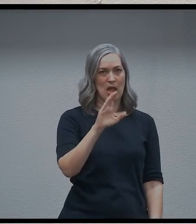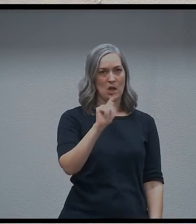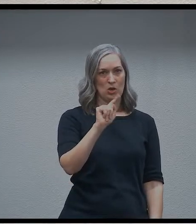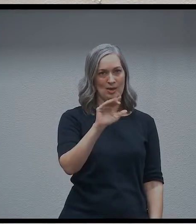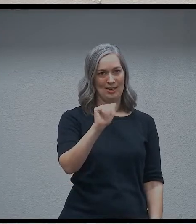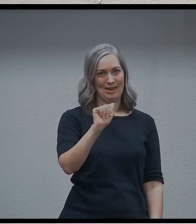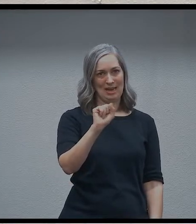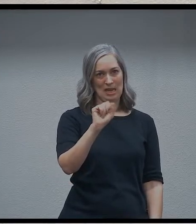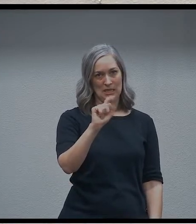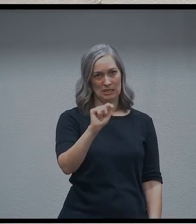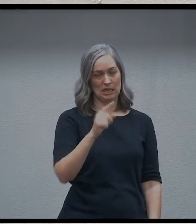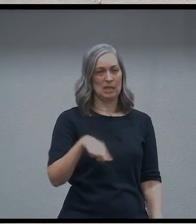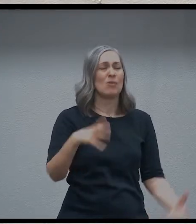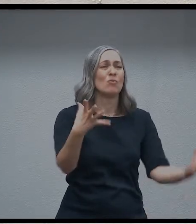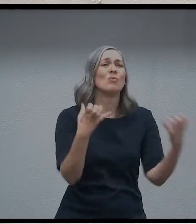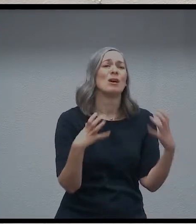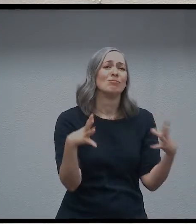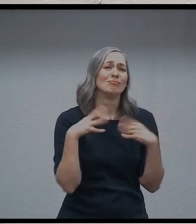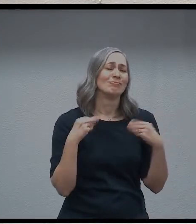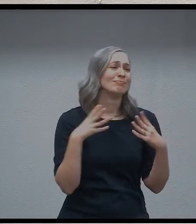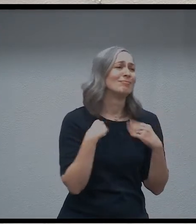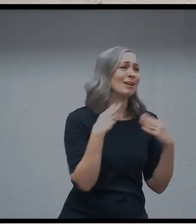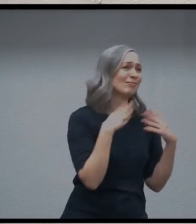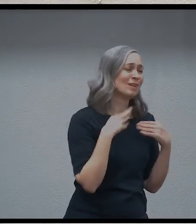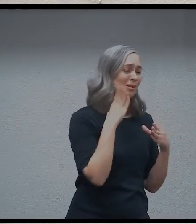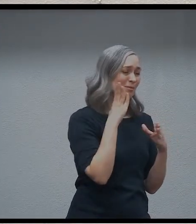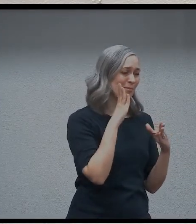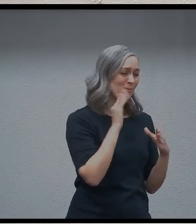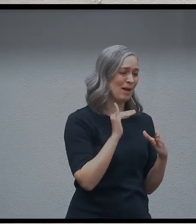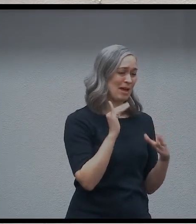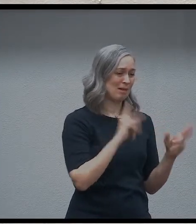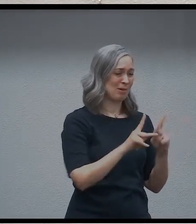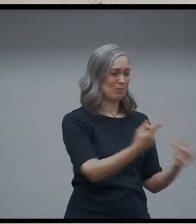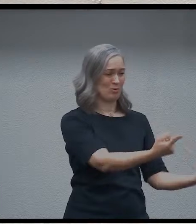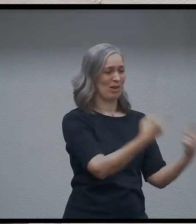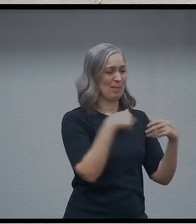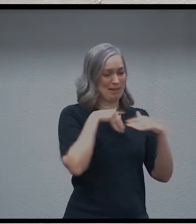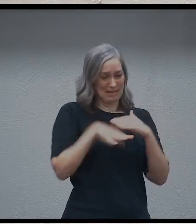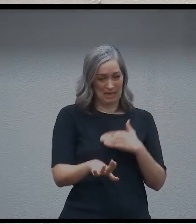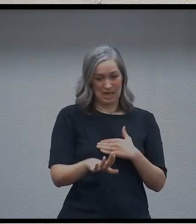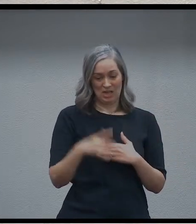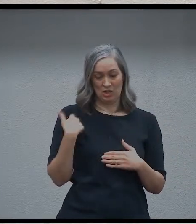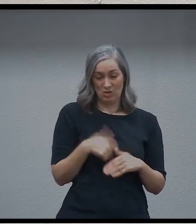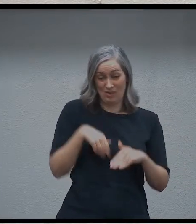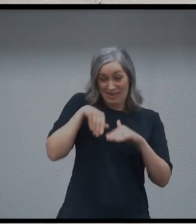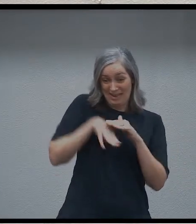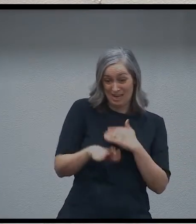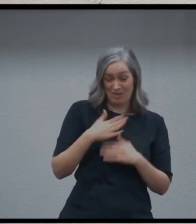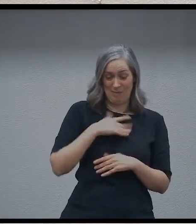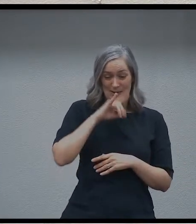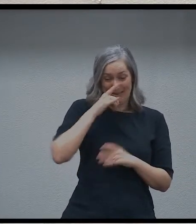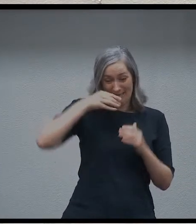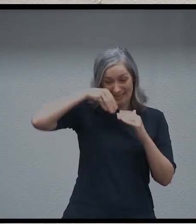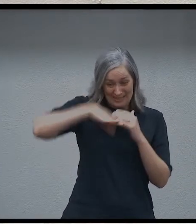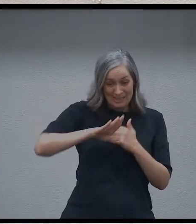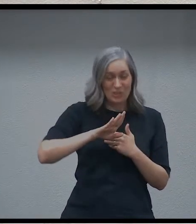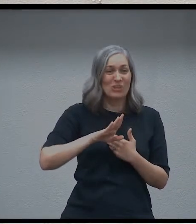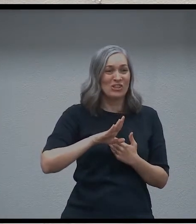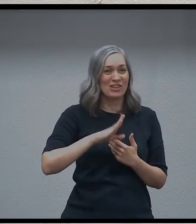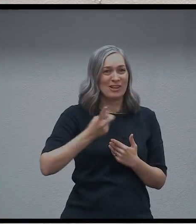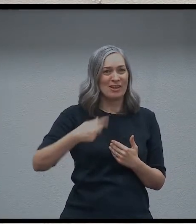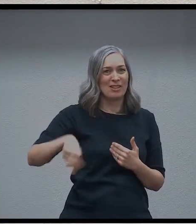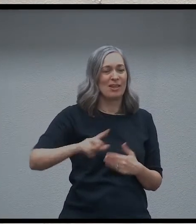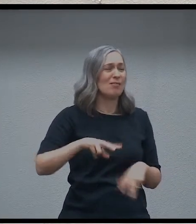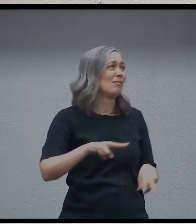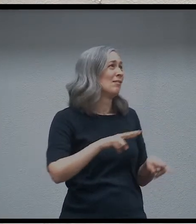want to be accepted by those who are coming in from the outside. And so when we came in there, when my kids came in there,